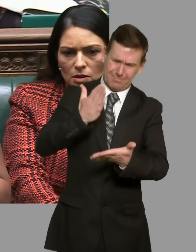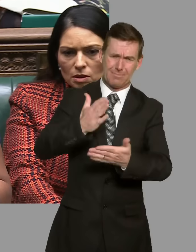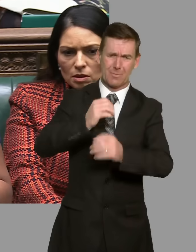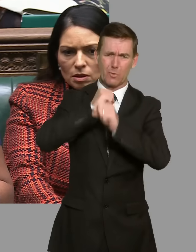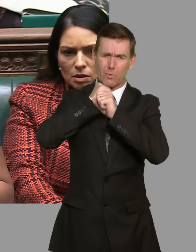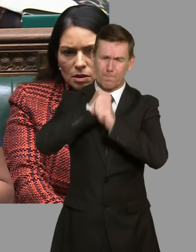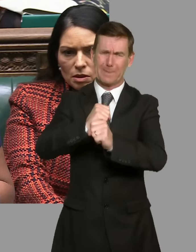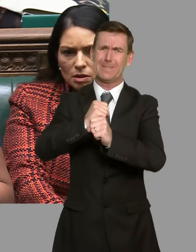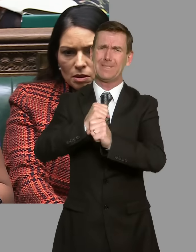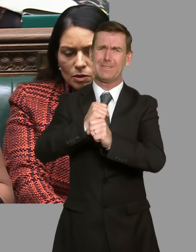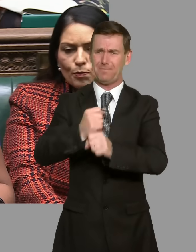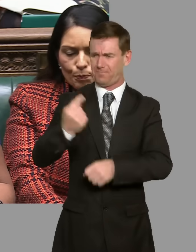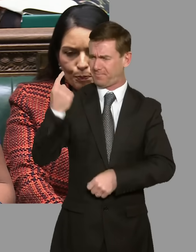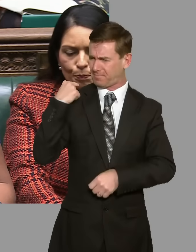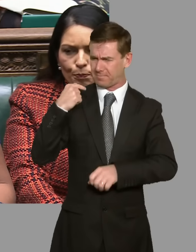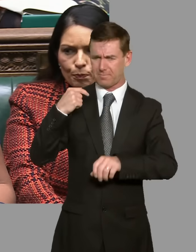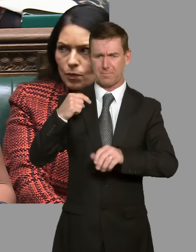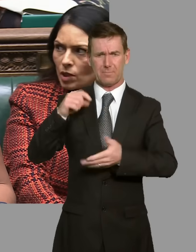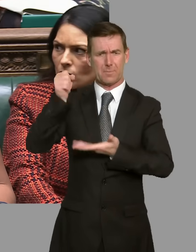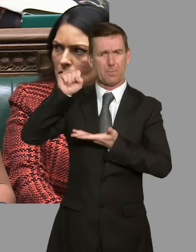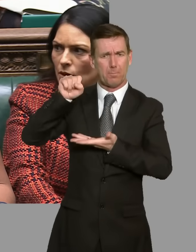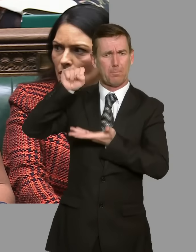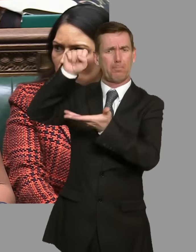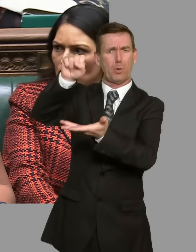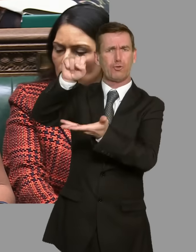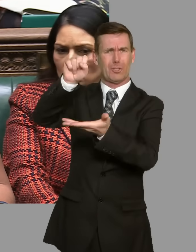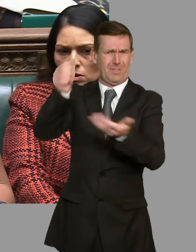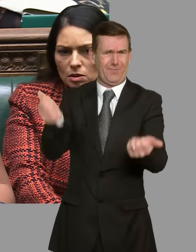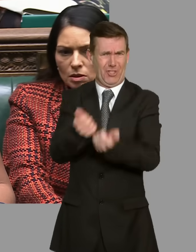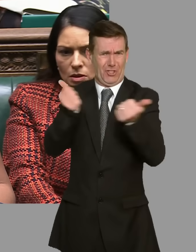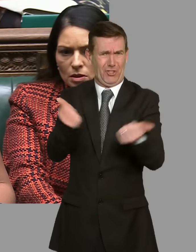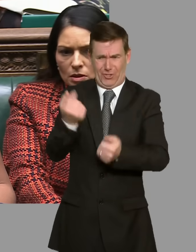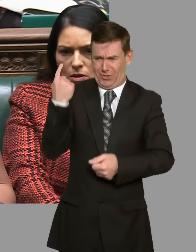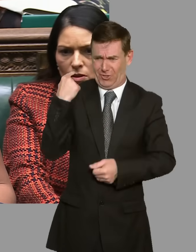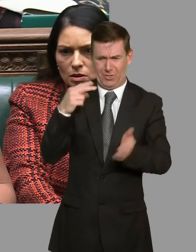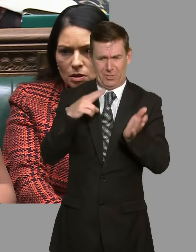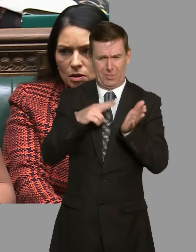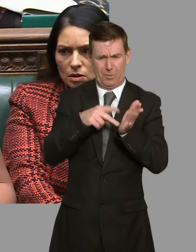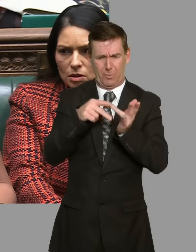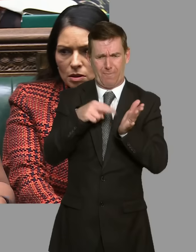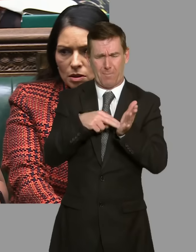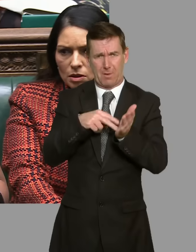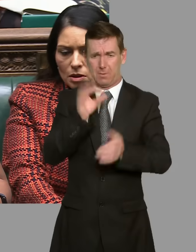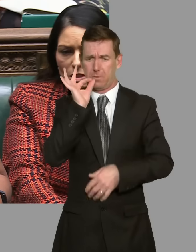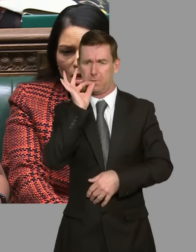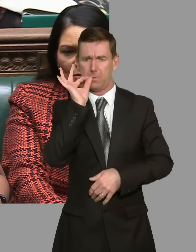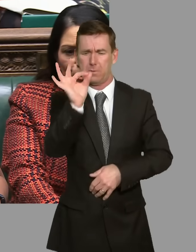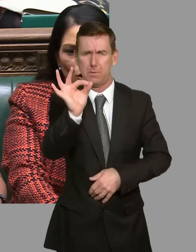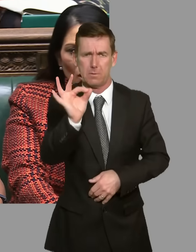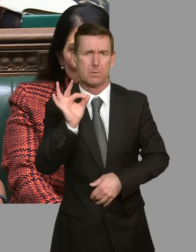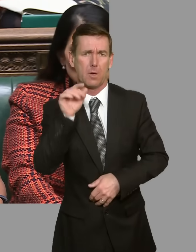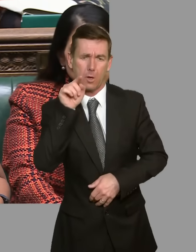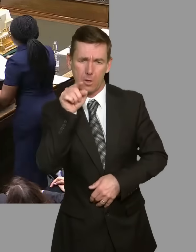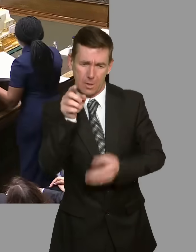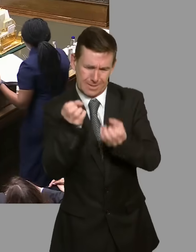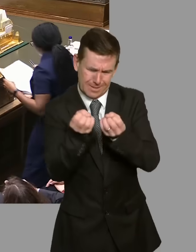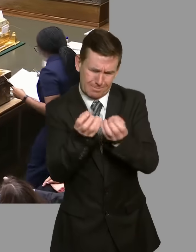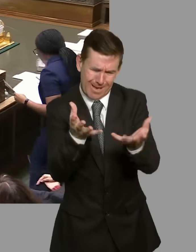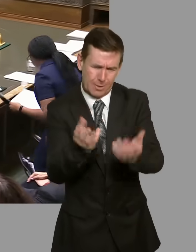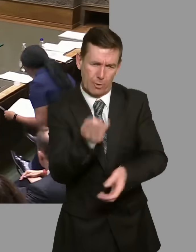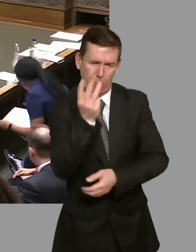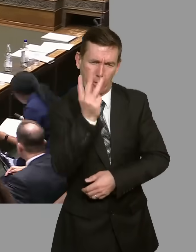us in what year will the UK spend 3% of GDP on